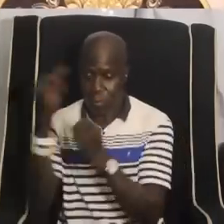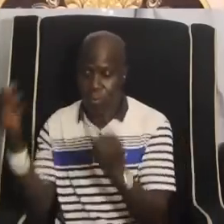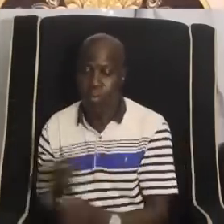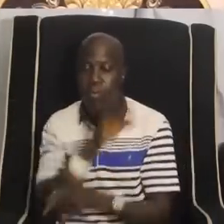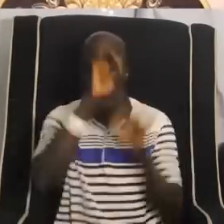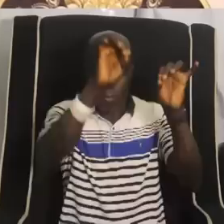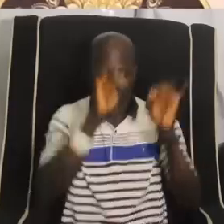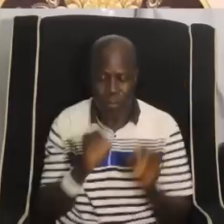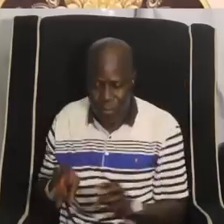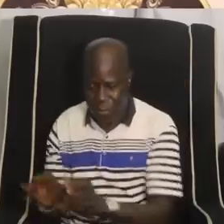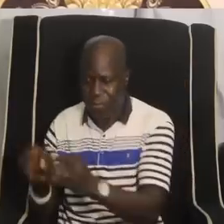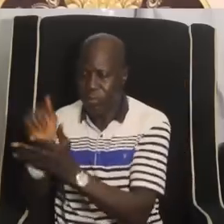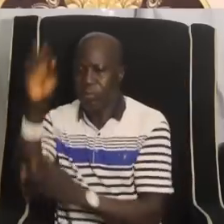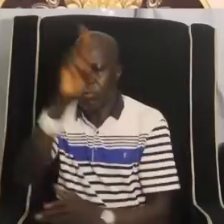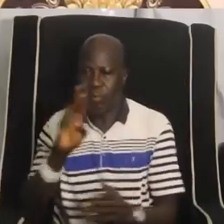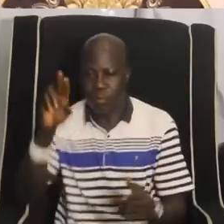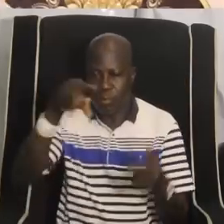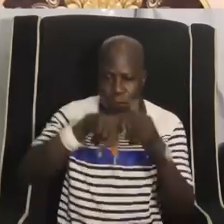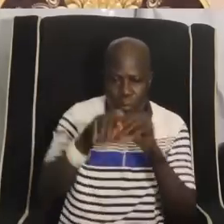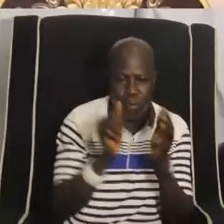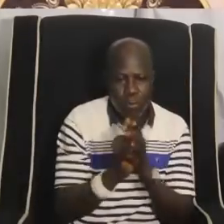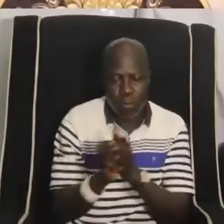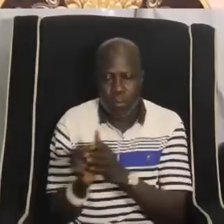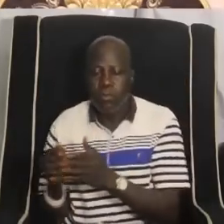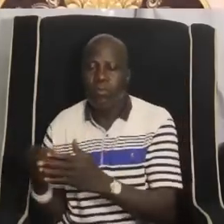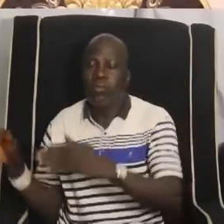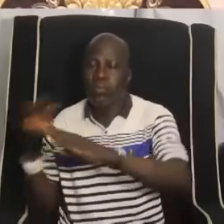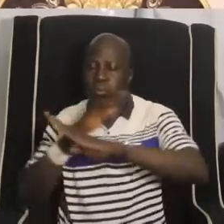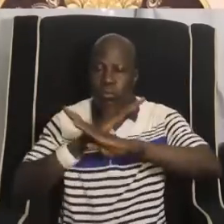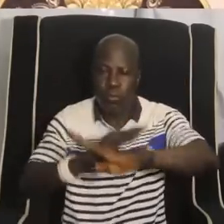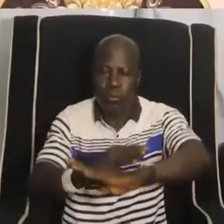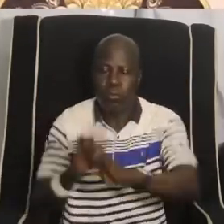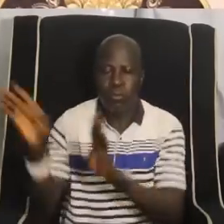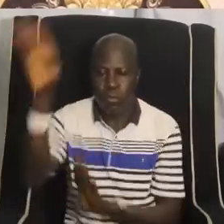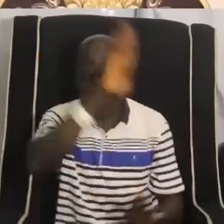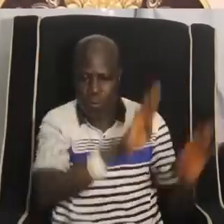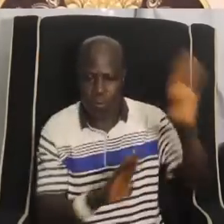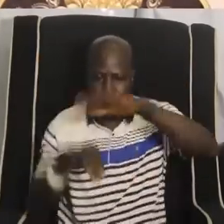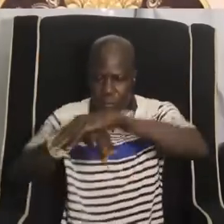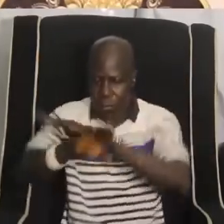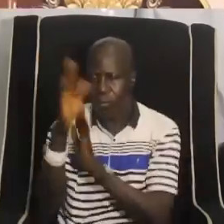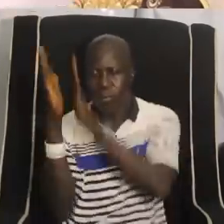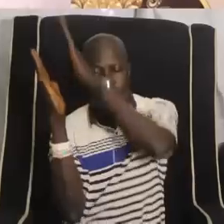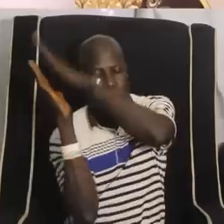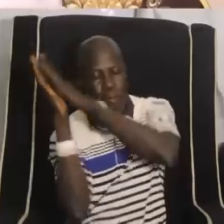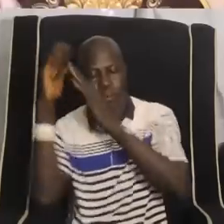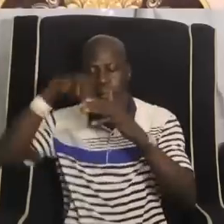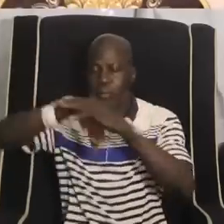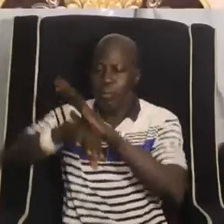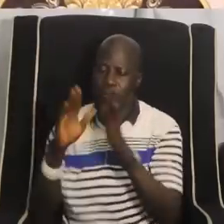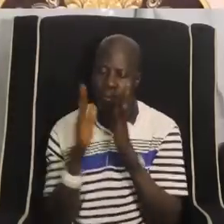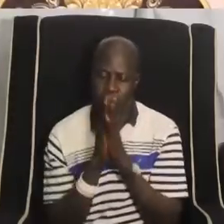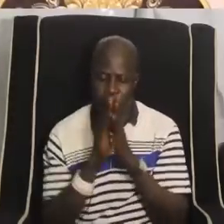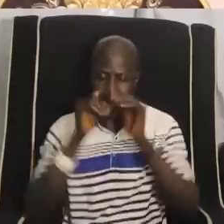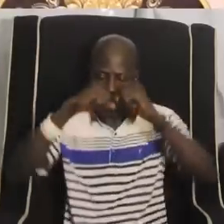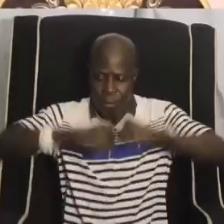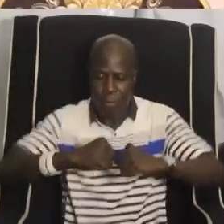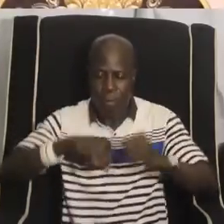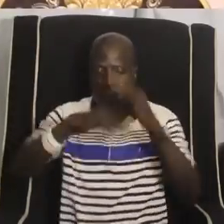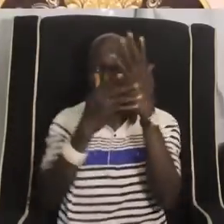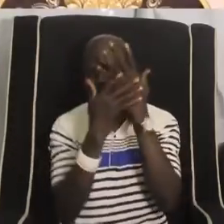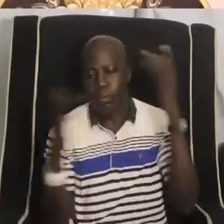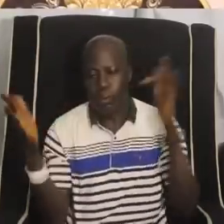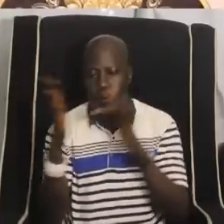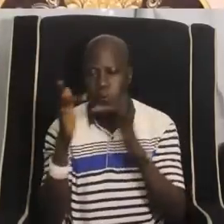Every trickish way Satan is using. To torment you from your sleep or nightmare. The power in the blood